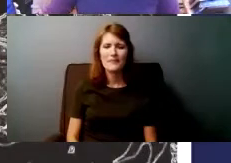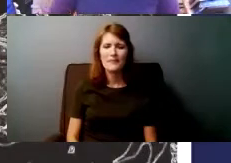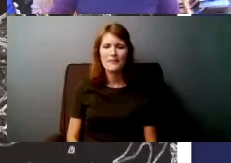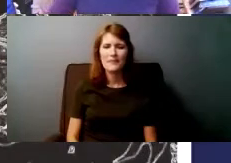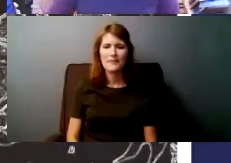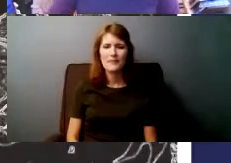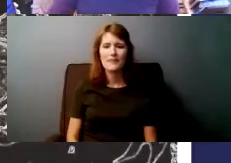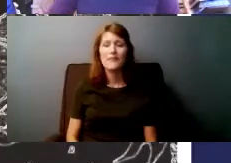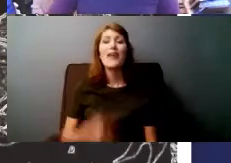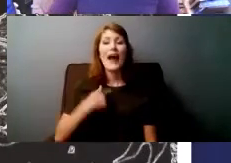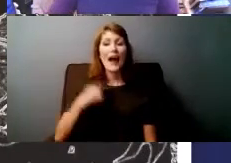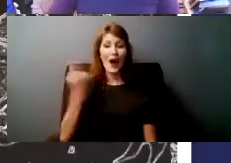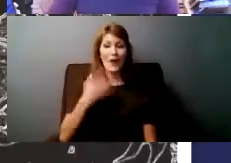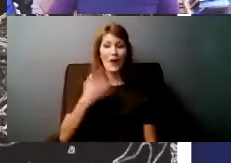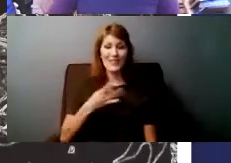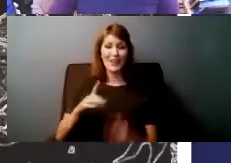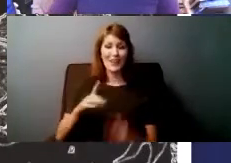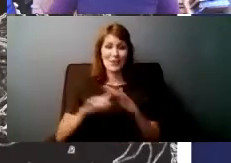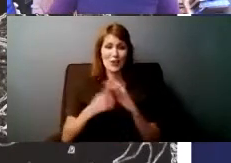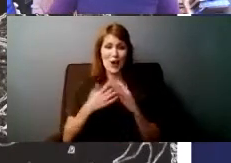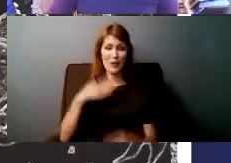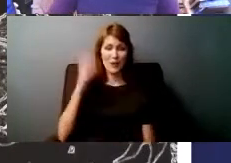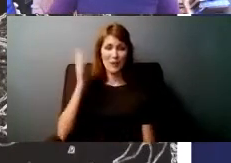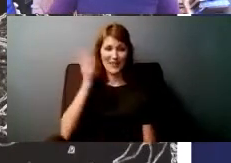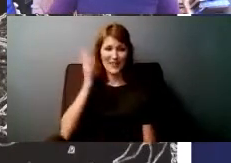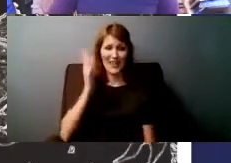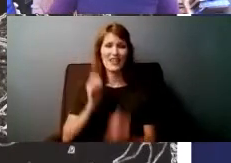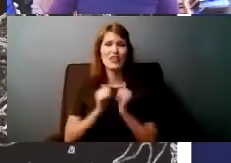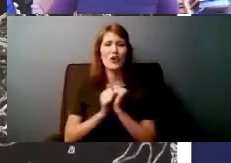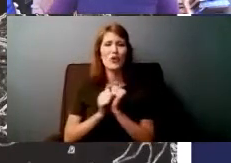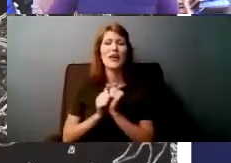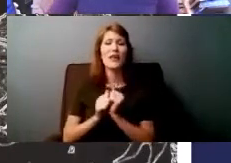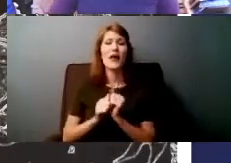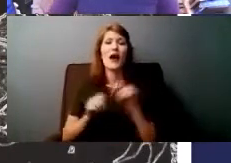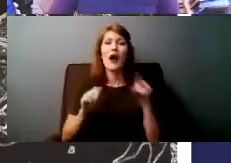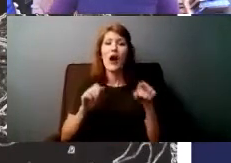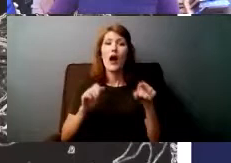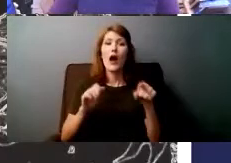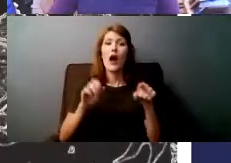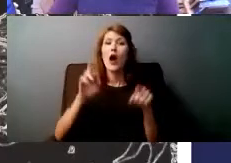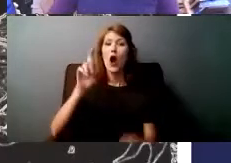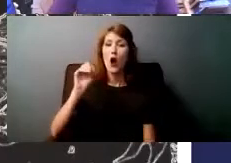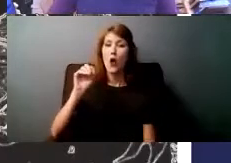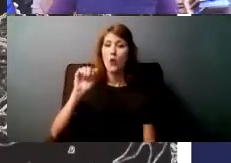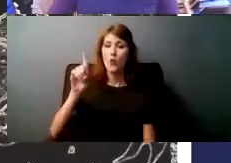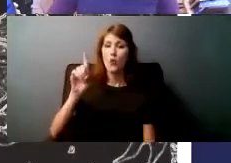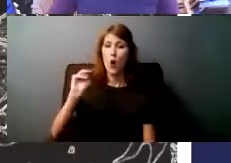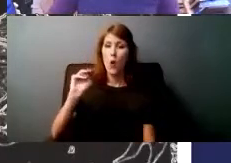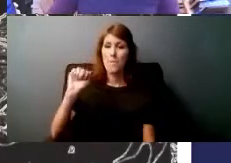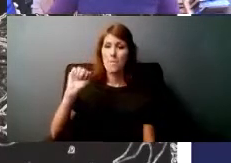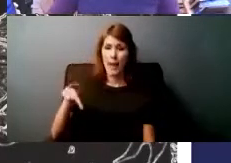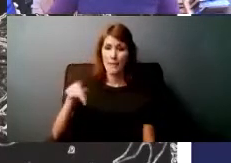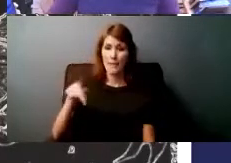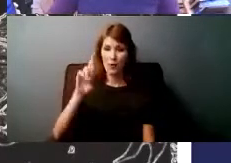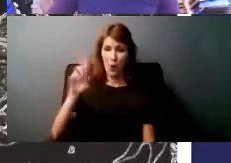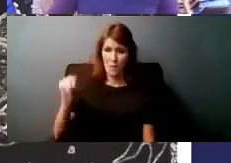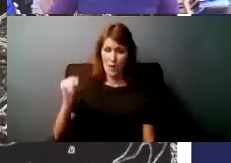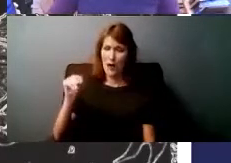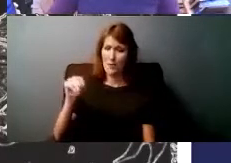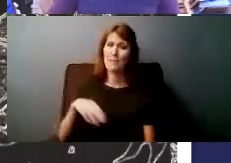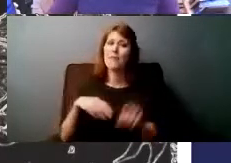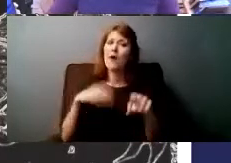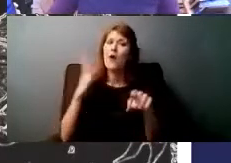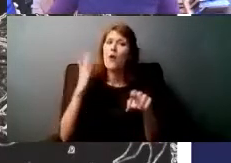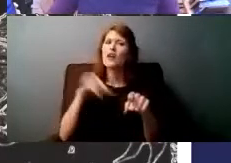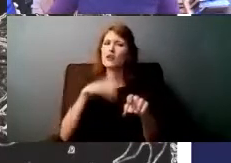I always like to start my presentations with a roadmap so that you know exactly where we are going and what we are going to be talking